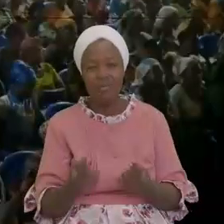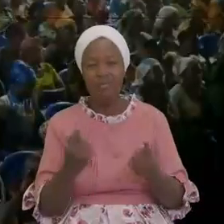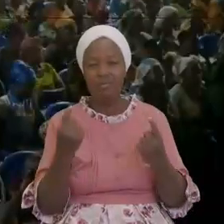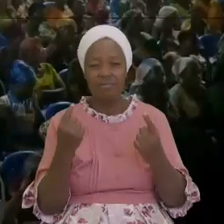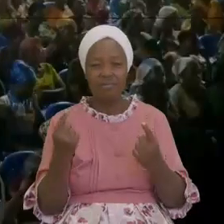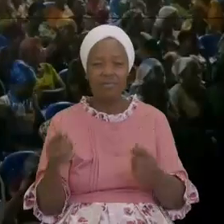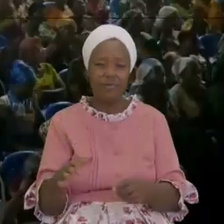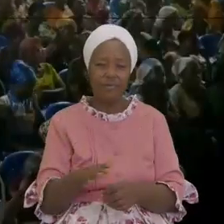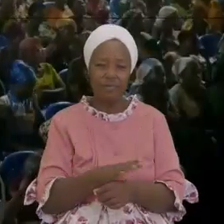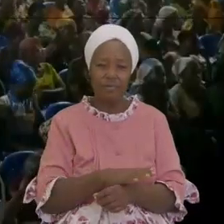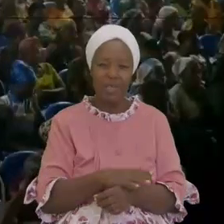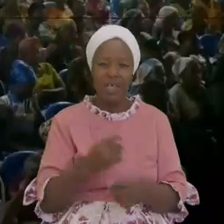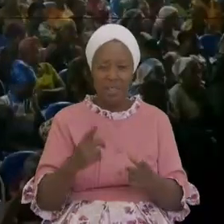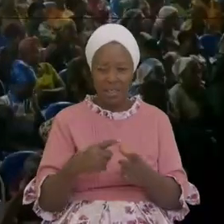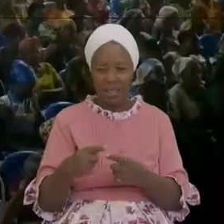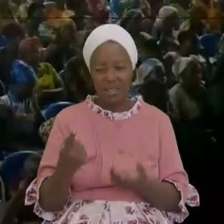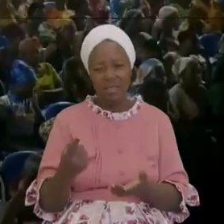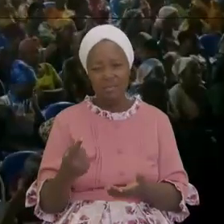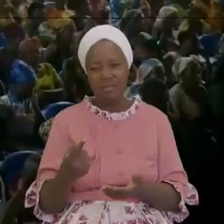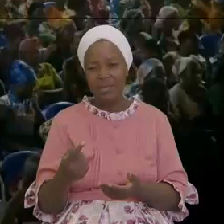So they say my subordinates can go.